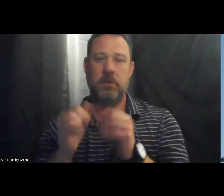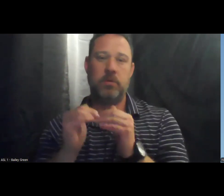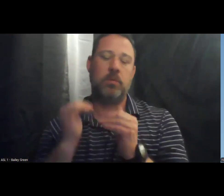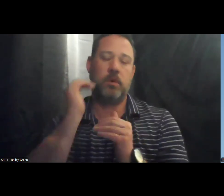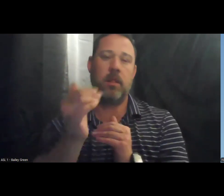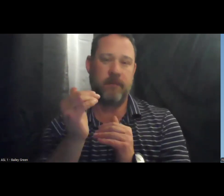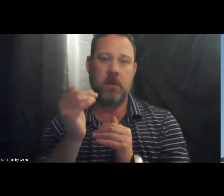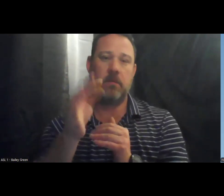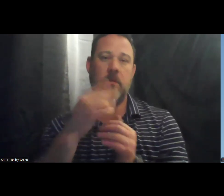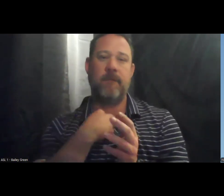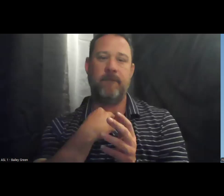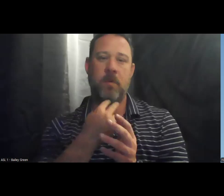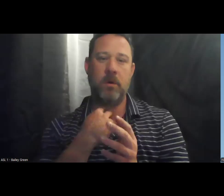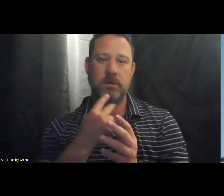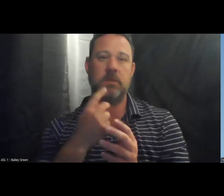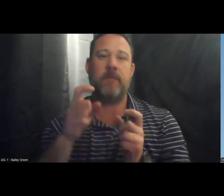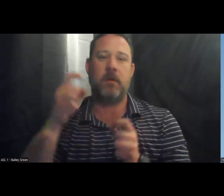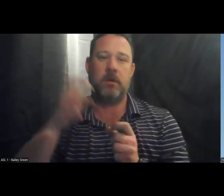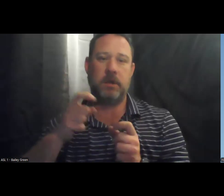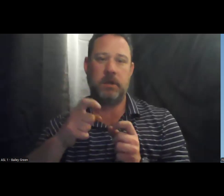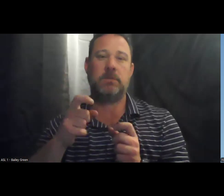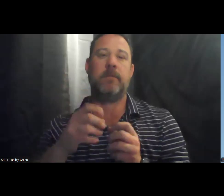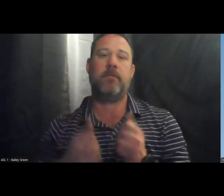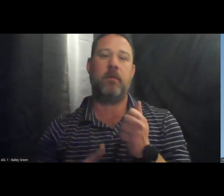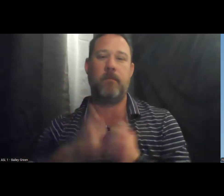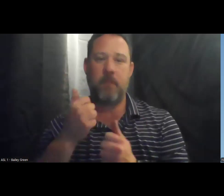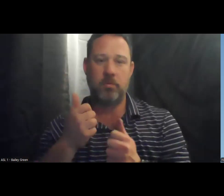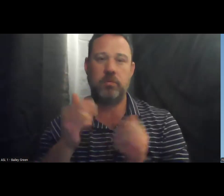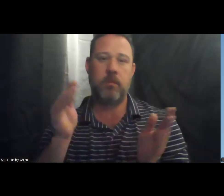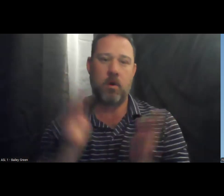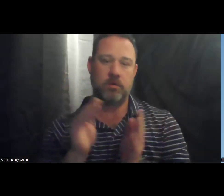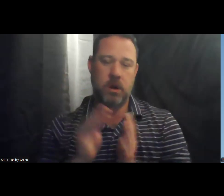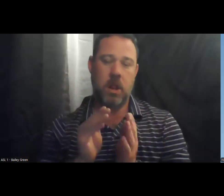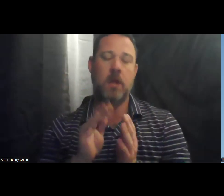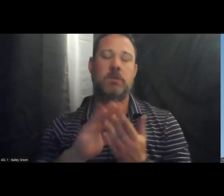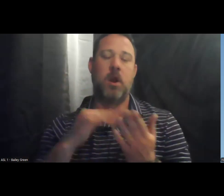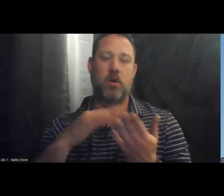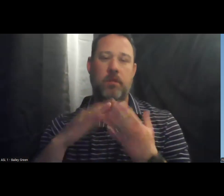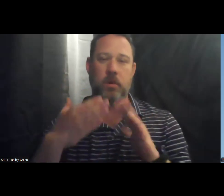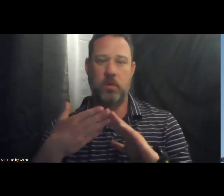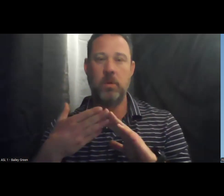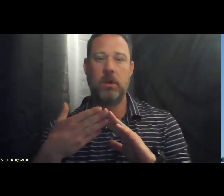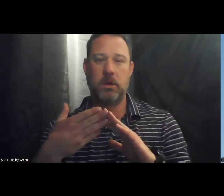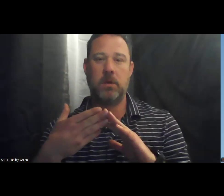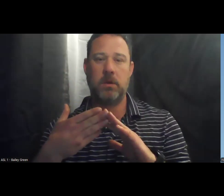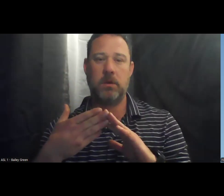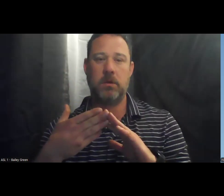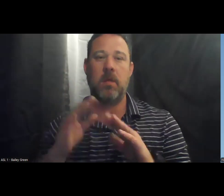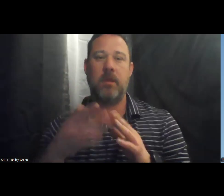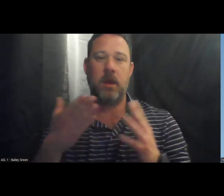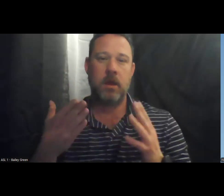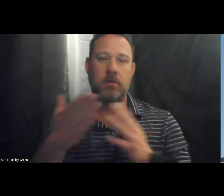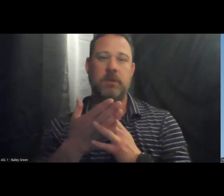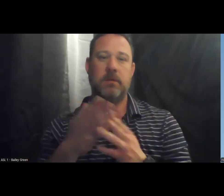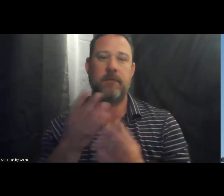elevate the voices and the needs of the most marginalized in our community, particularly those at the intersection of